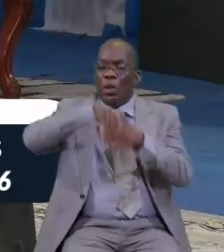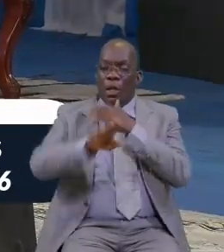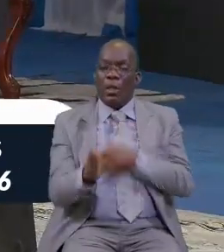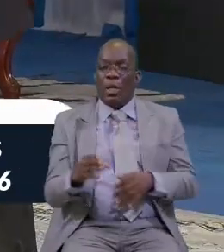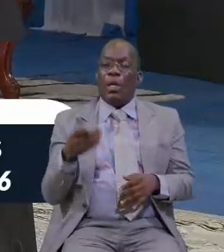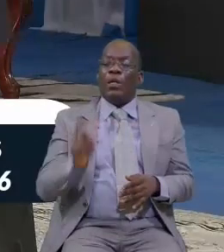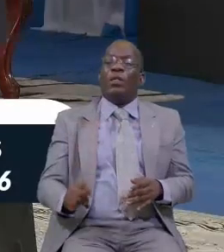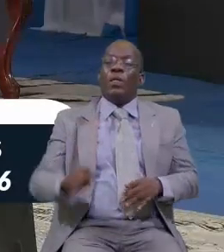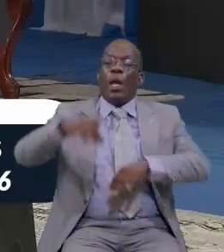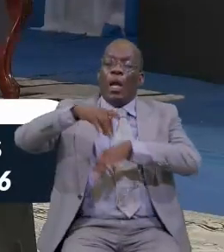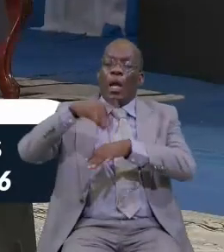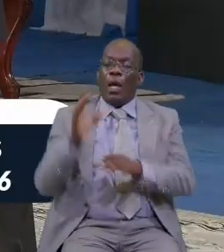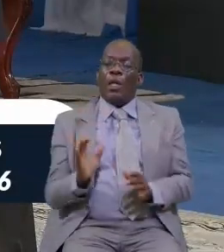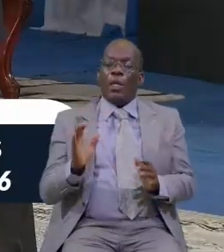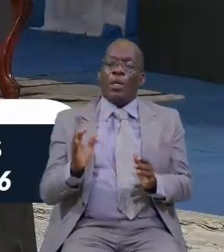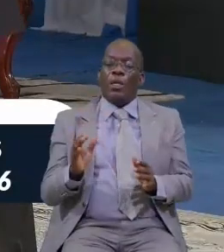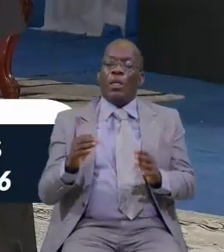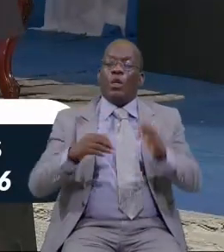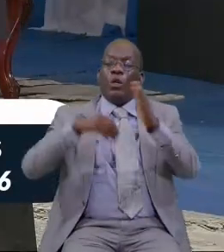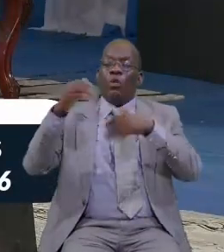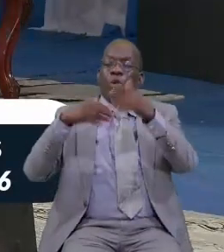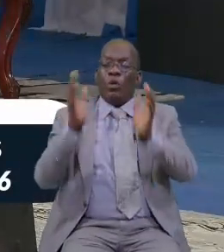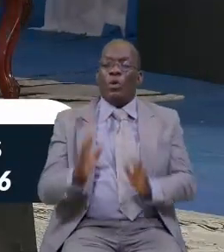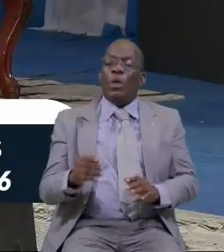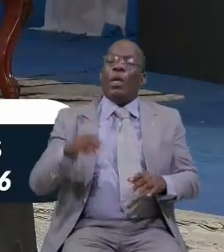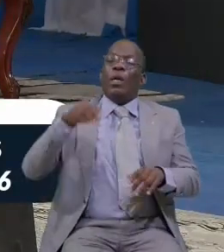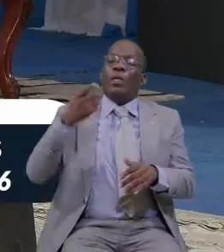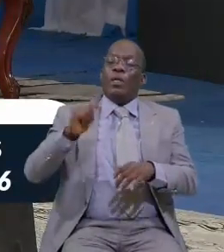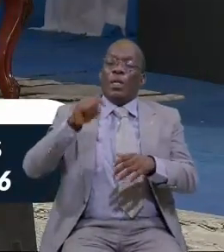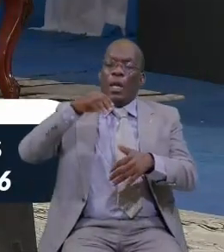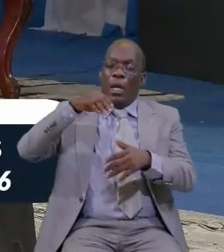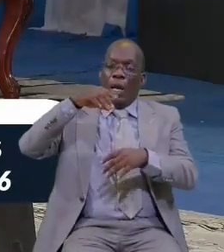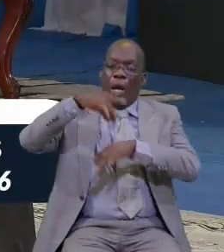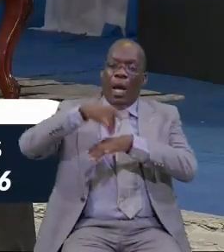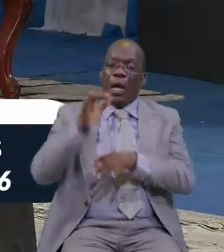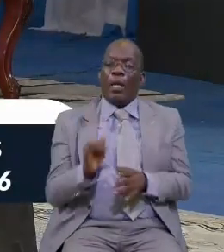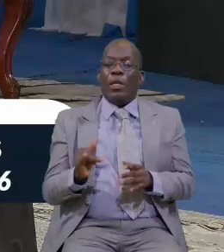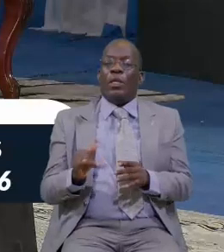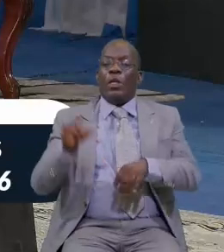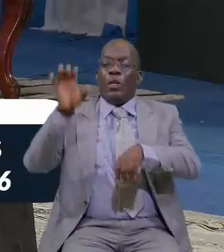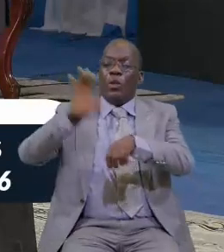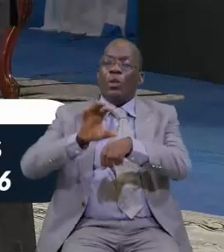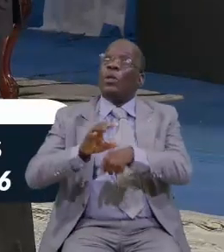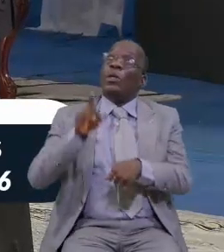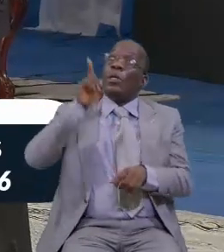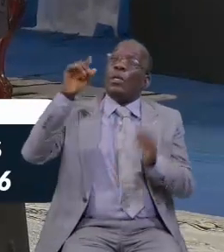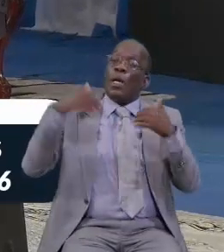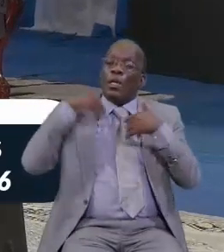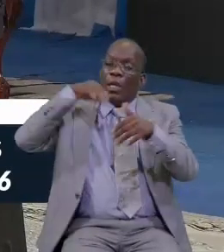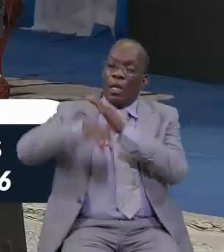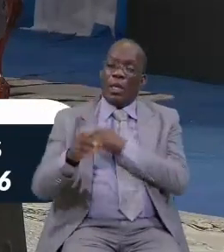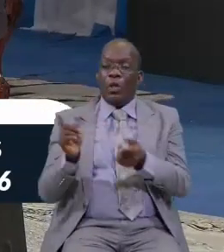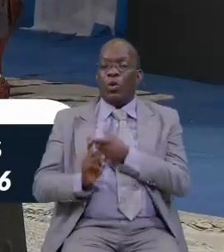tabernacle, into the earthly sanctuary, but he has entered into heaven itself now